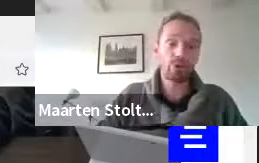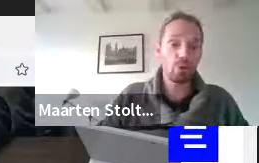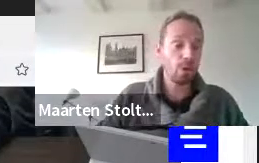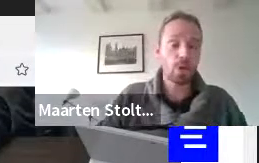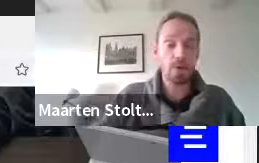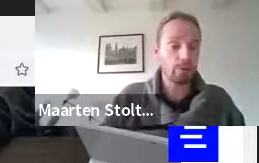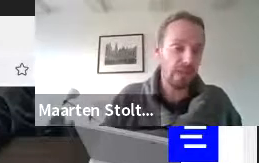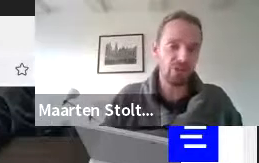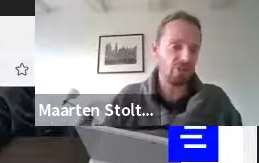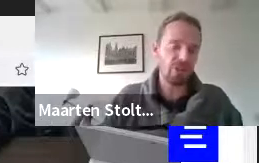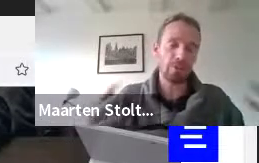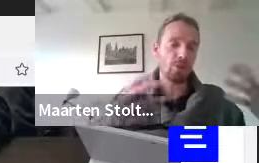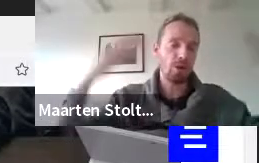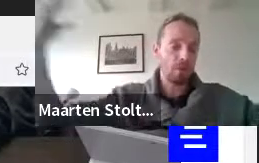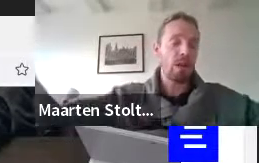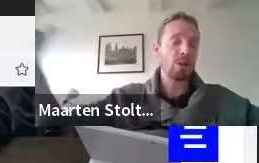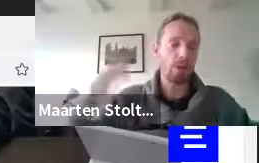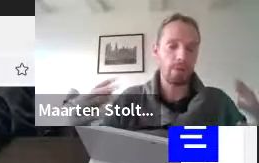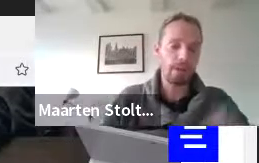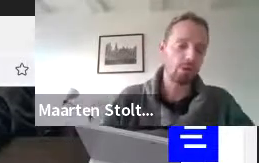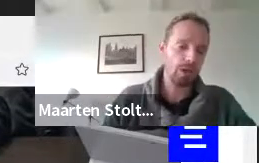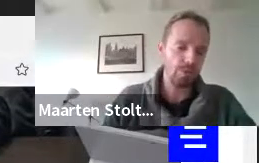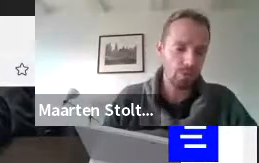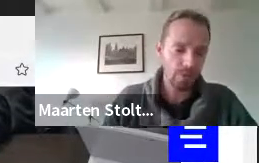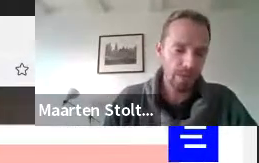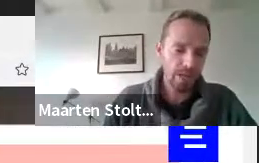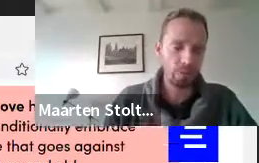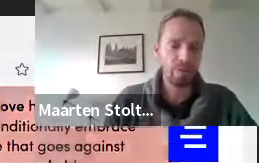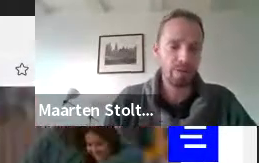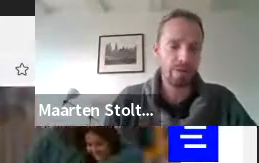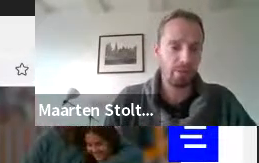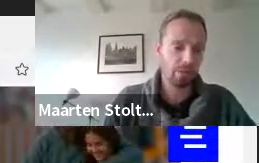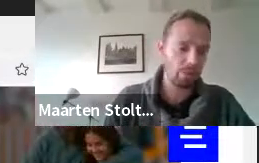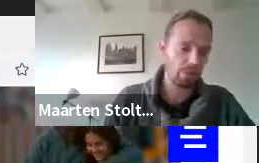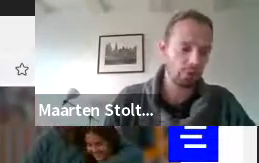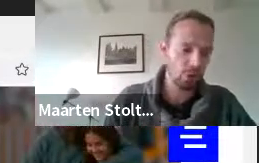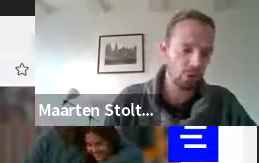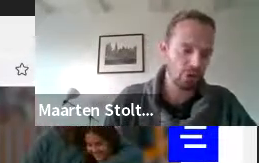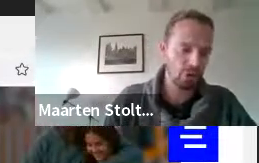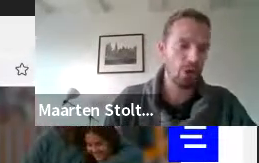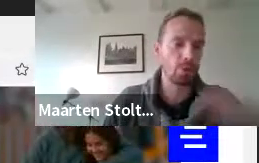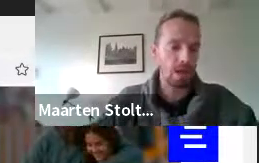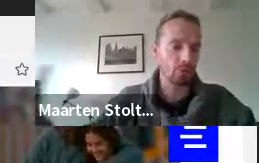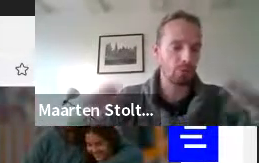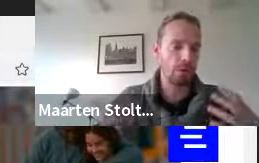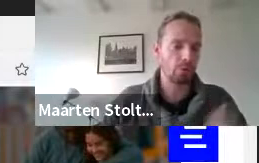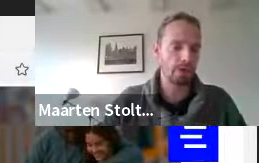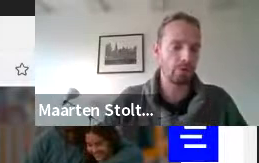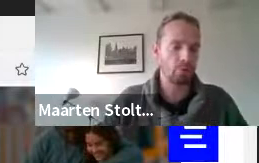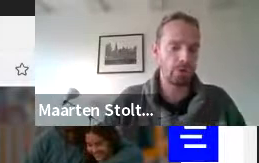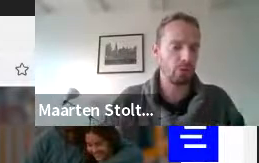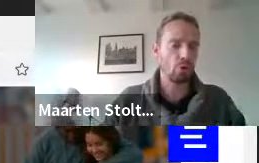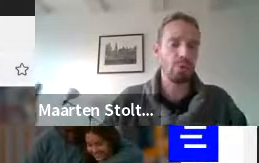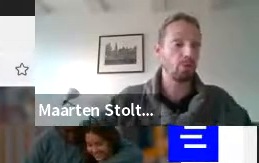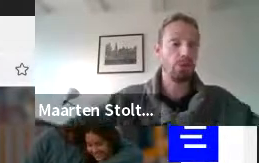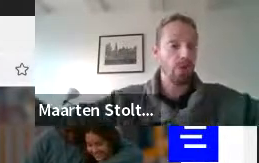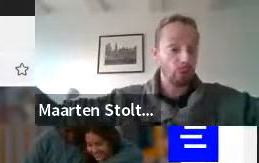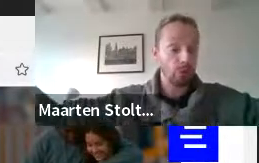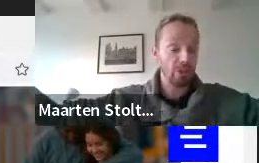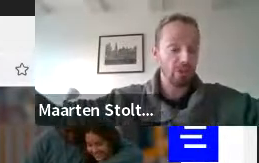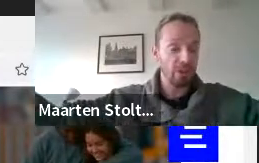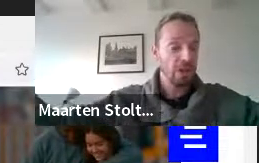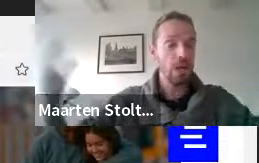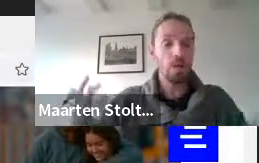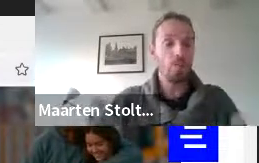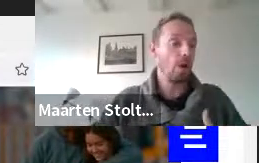on macro and micro level. And we have a theme on power struggles on macro and micro level as well. So it could be between countries, but could